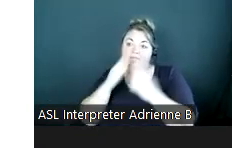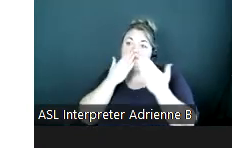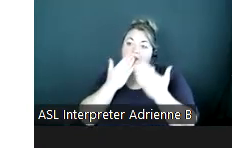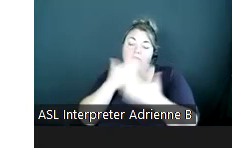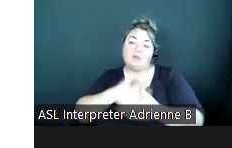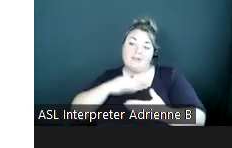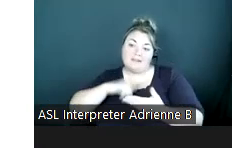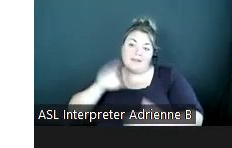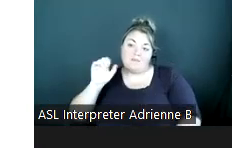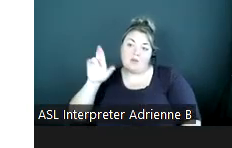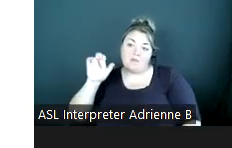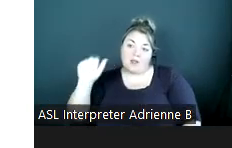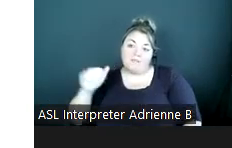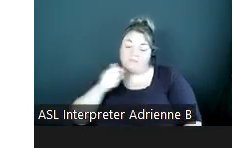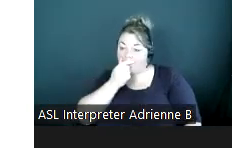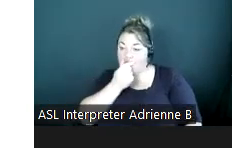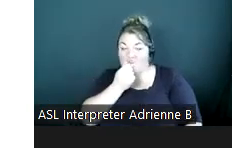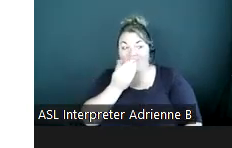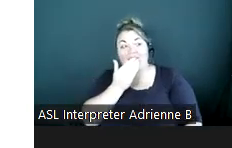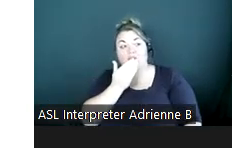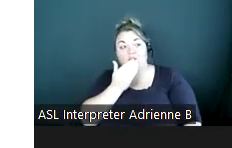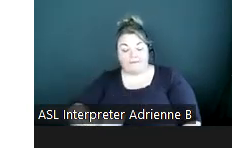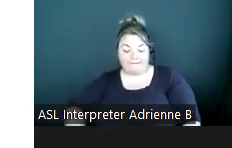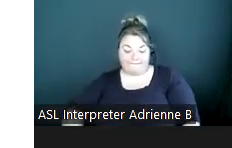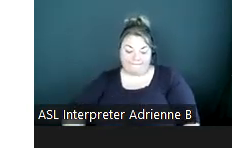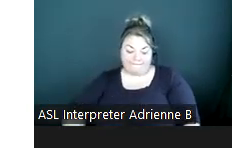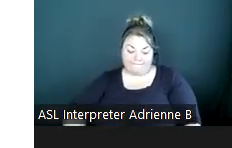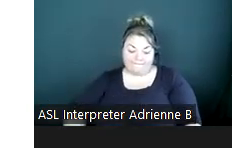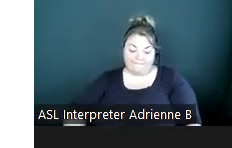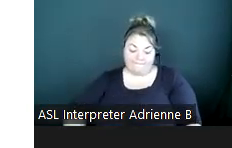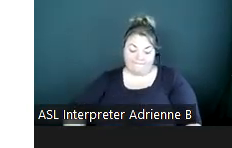that, Barbara. Thank you. Thanks.